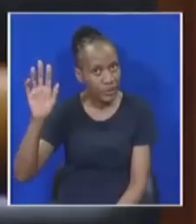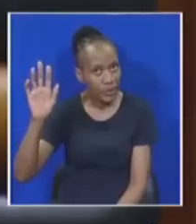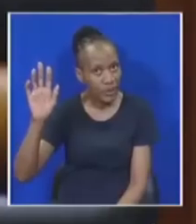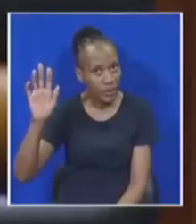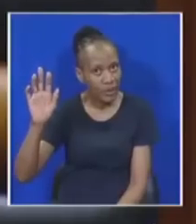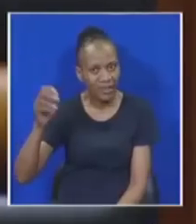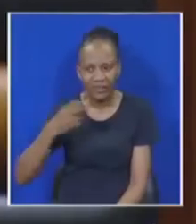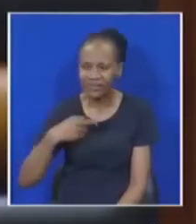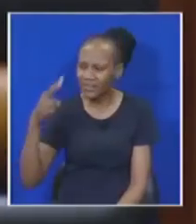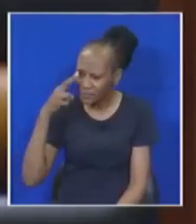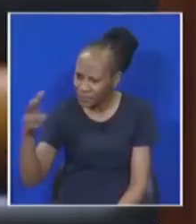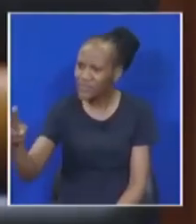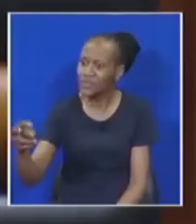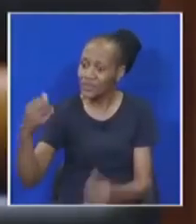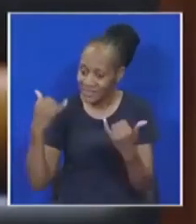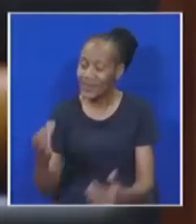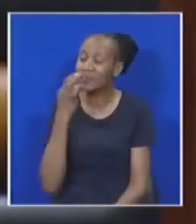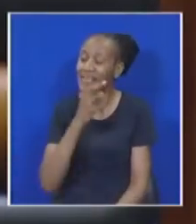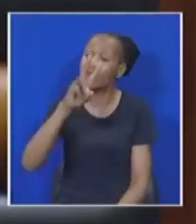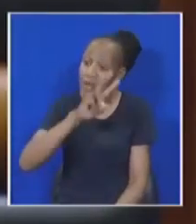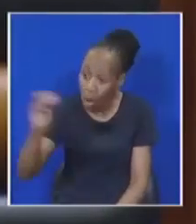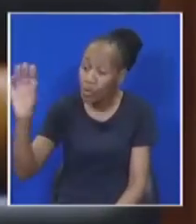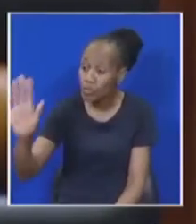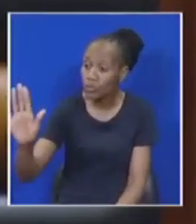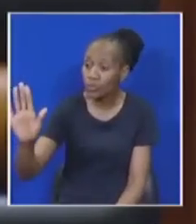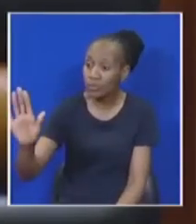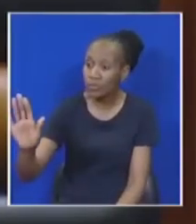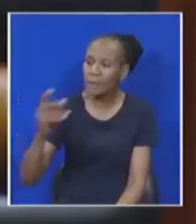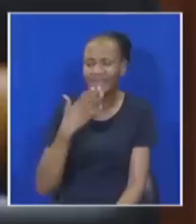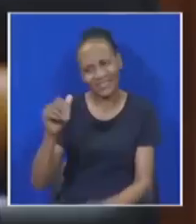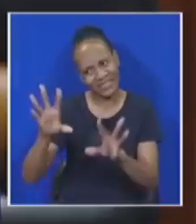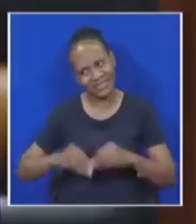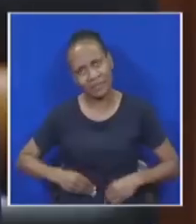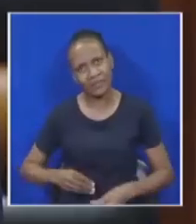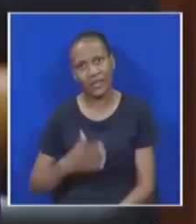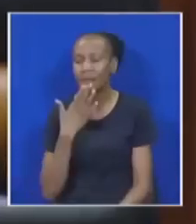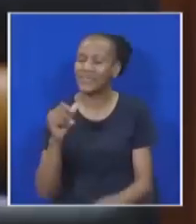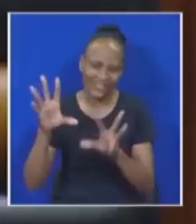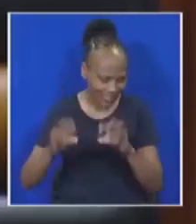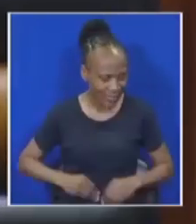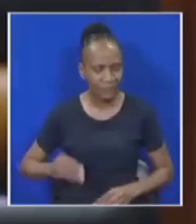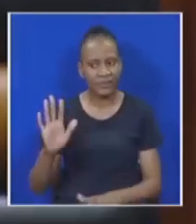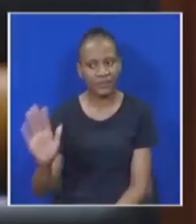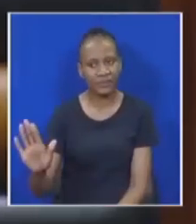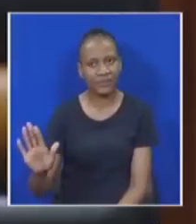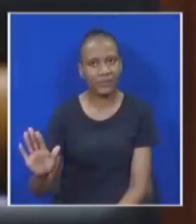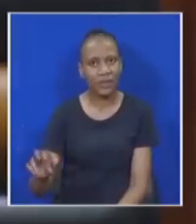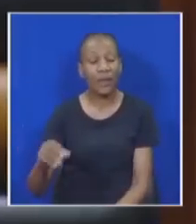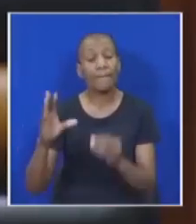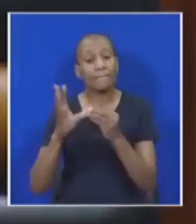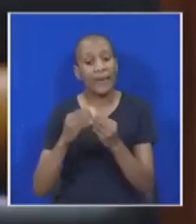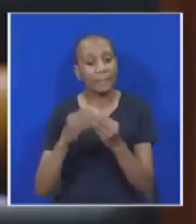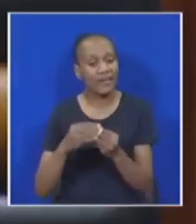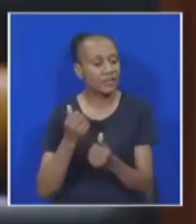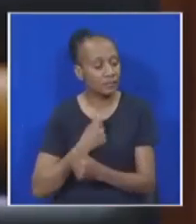have recognised you and I'm saying no, sir. No, but please accept no, that. You have not recognized please me. Accept you can't that. Recognize me and say no. Honorable members, I'm